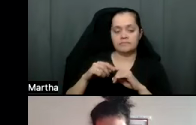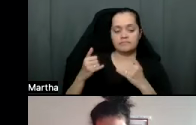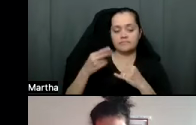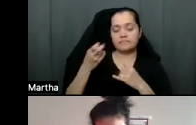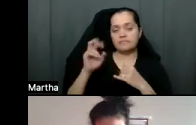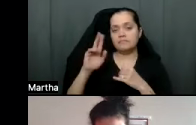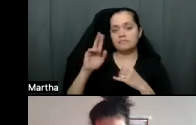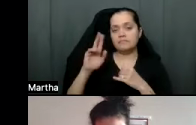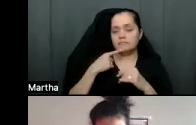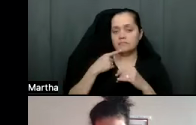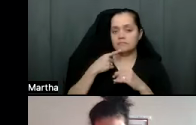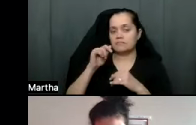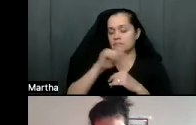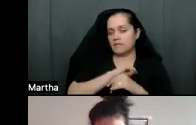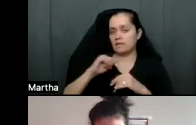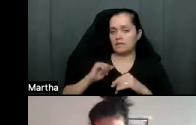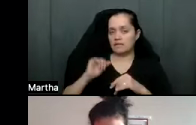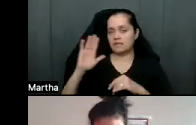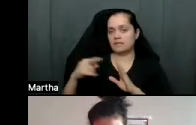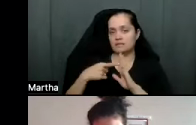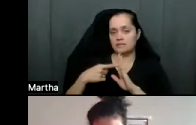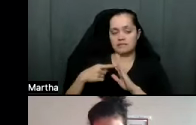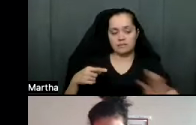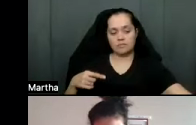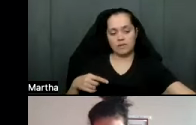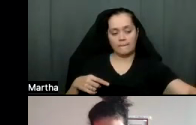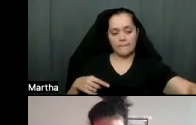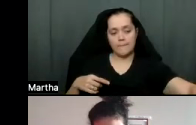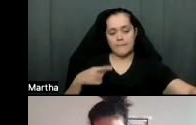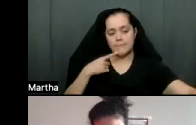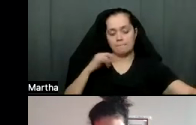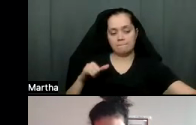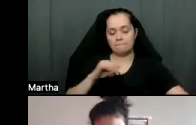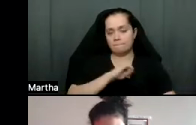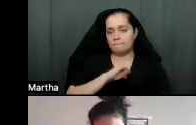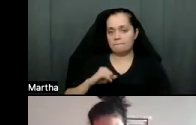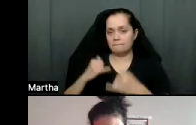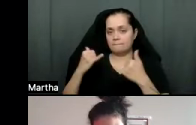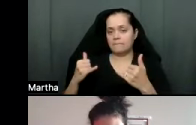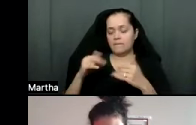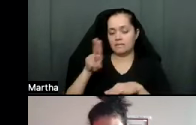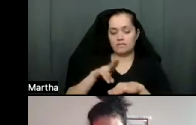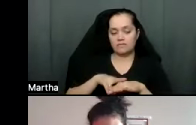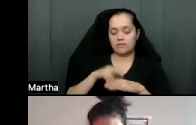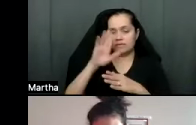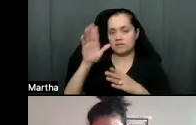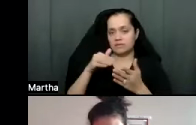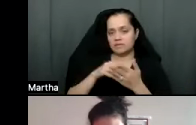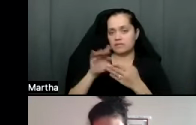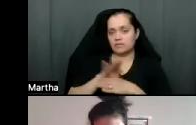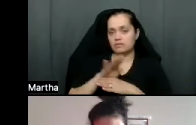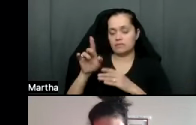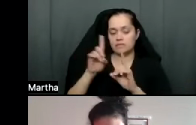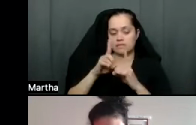Hartshorne uses Atlanta as his example, saying that Atlanta now has, of course, a central business